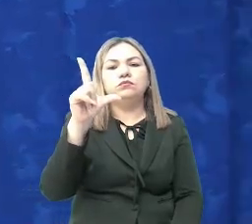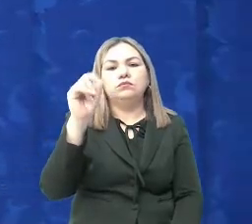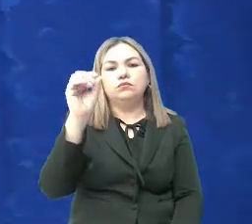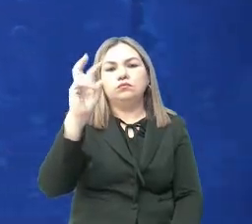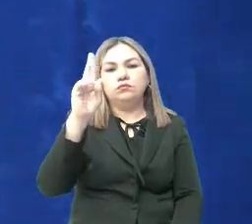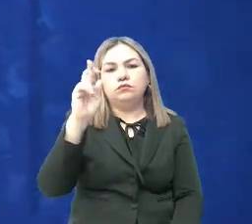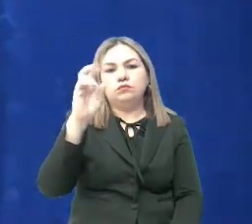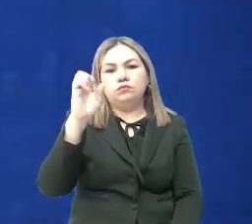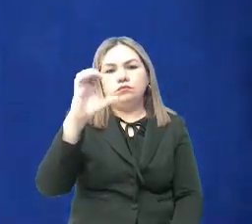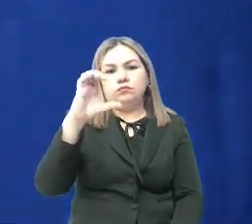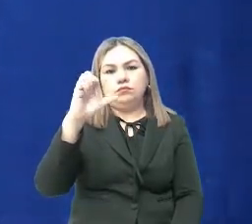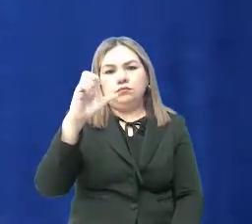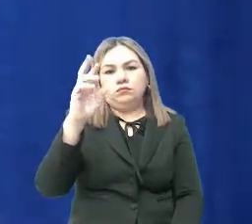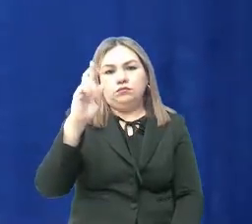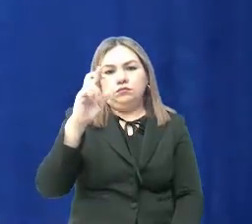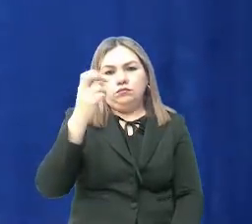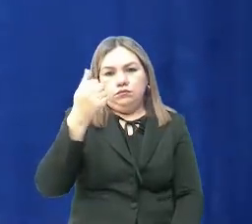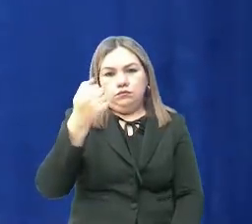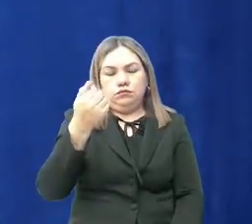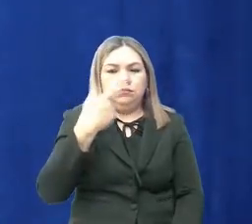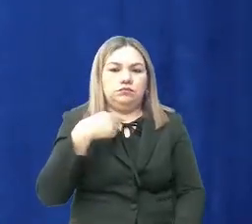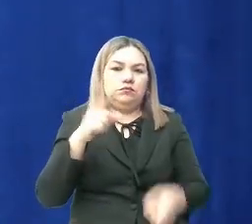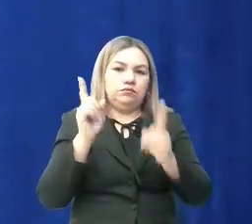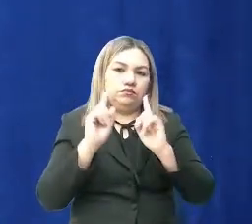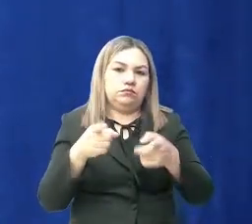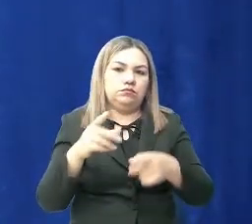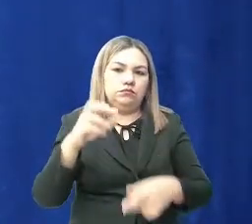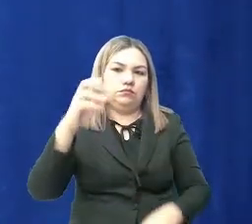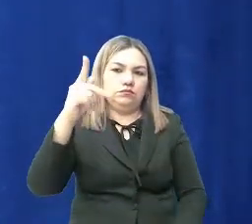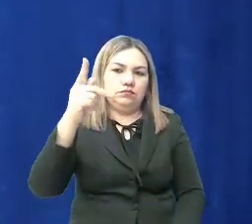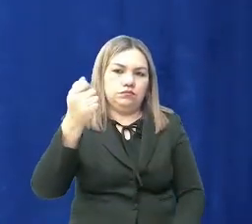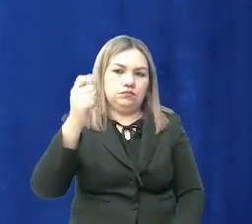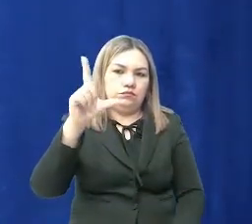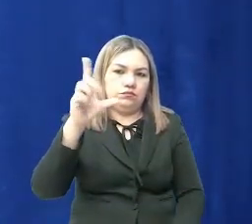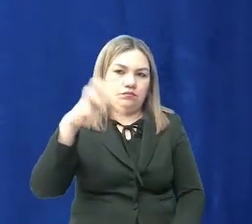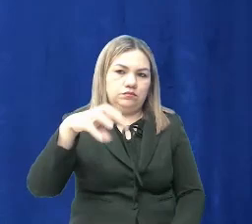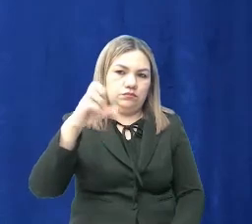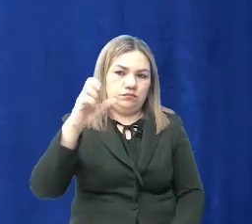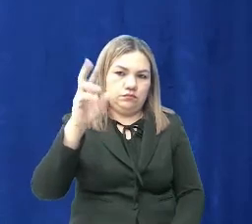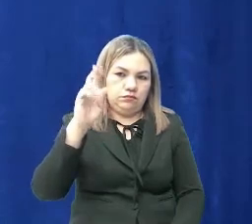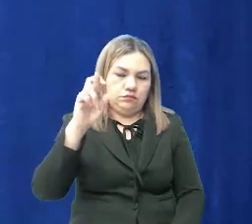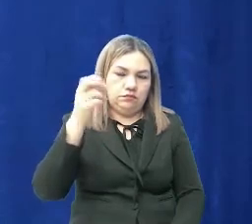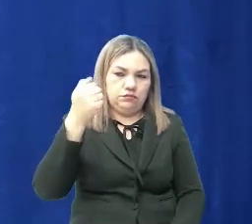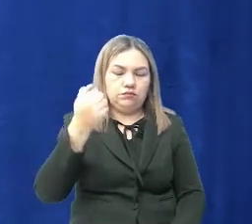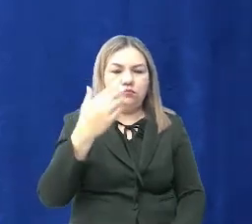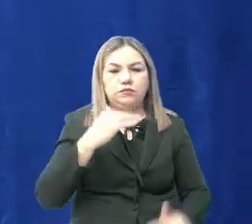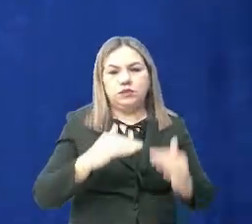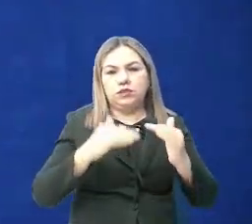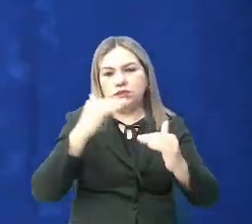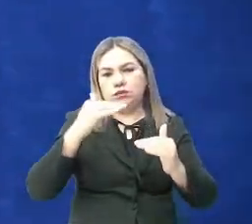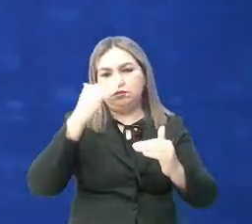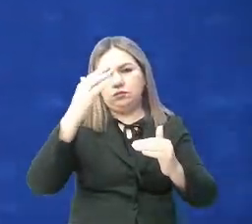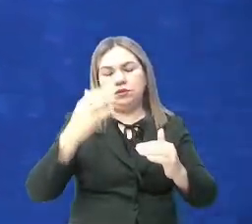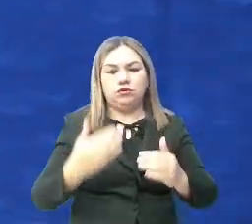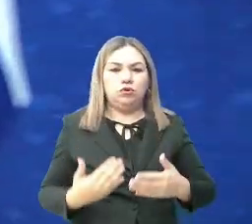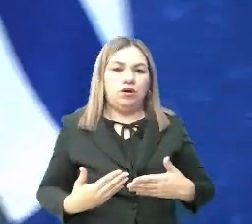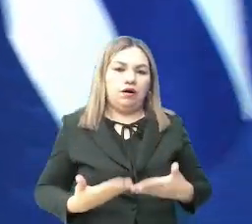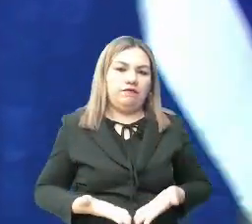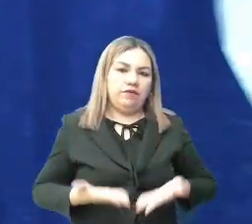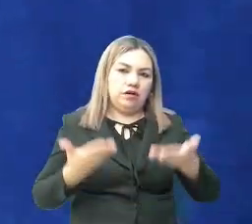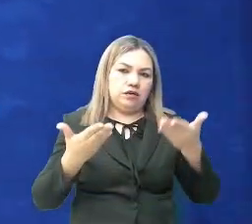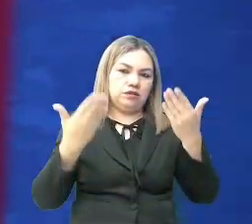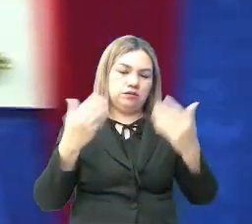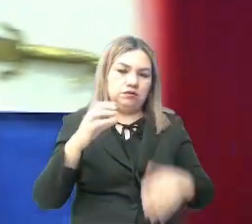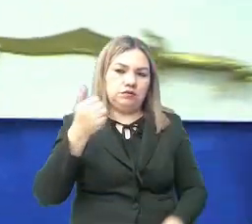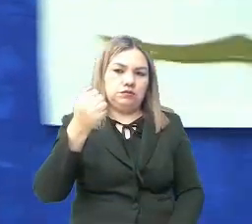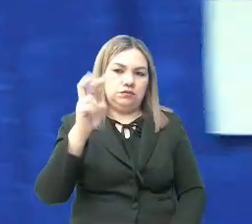you know what the palm tree represents? Growth. Going forward. Say growth. Going forward, it